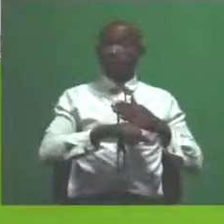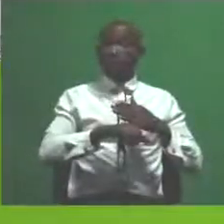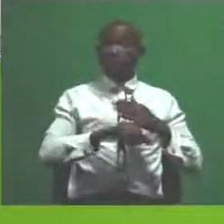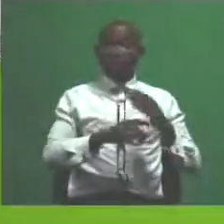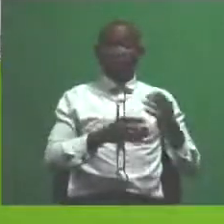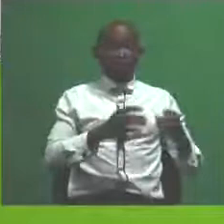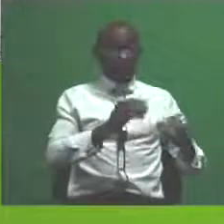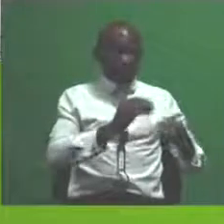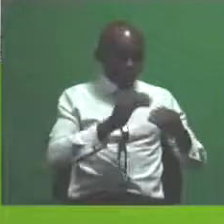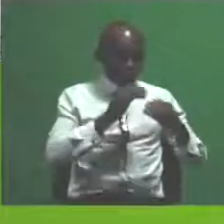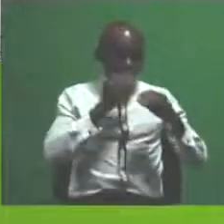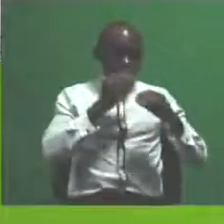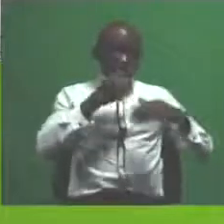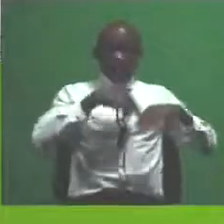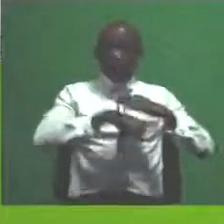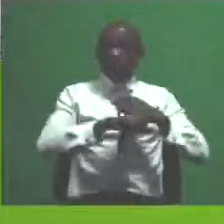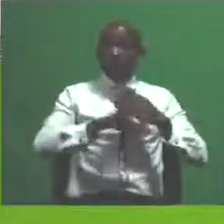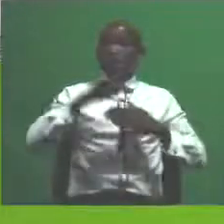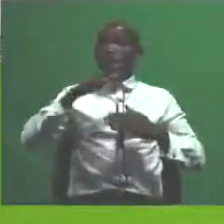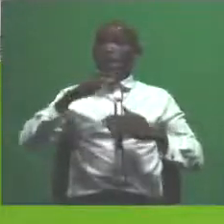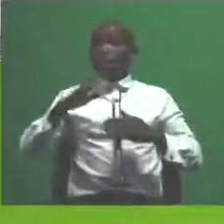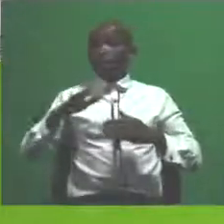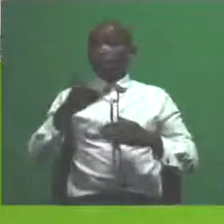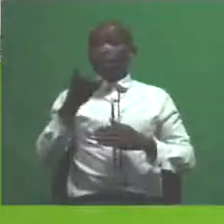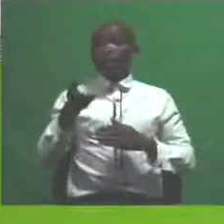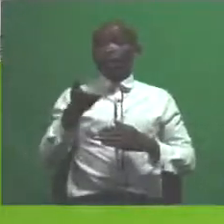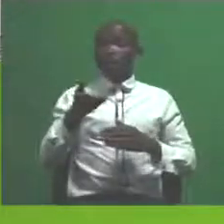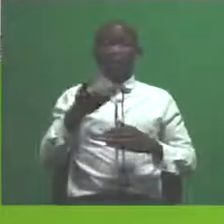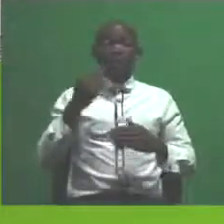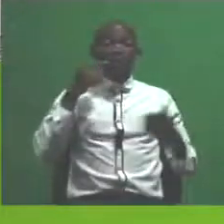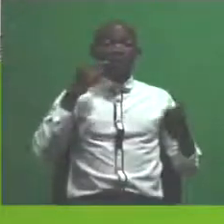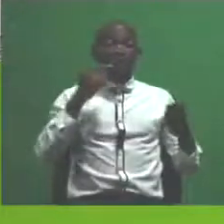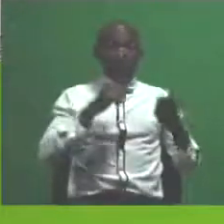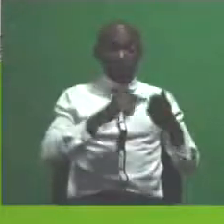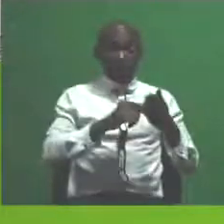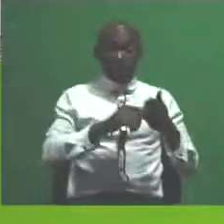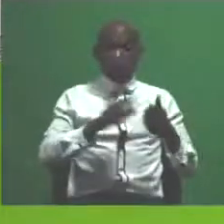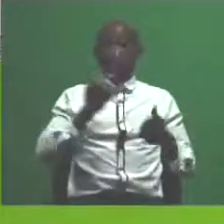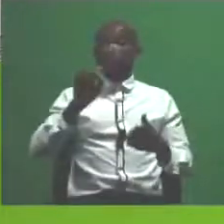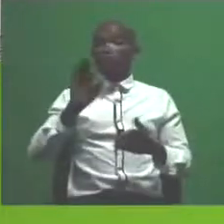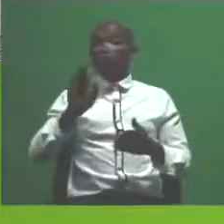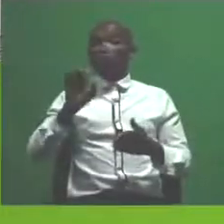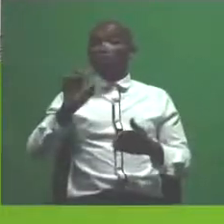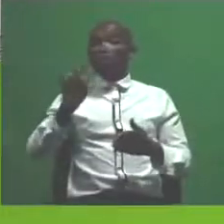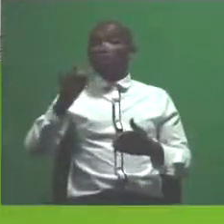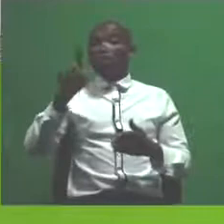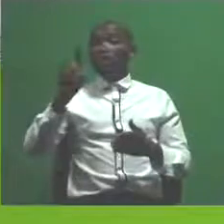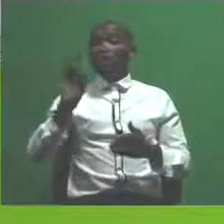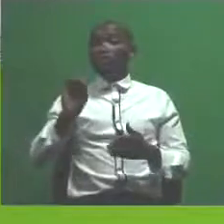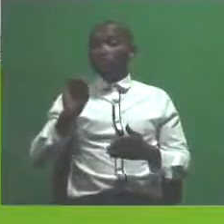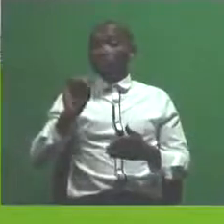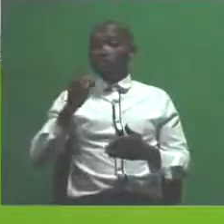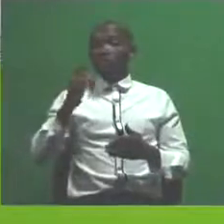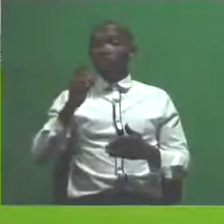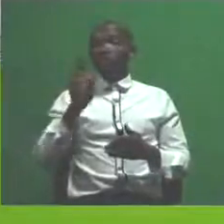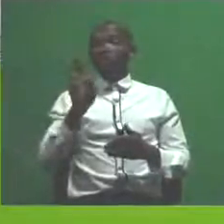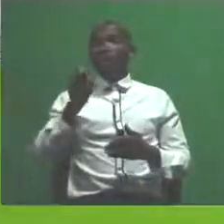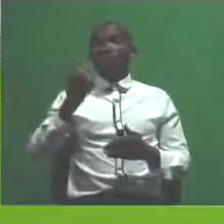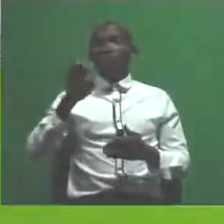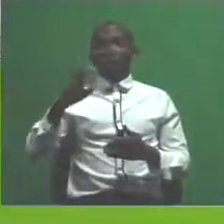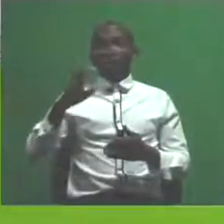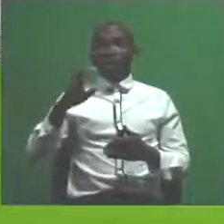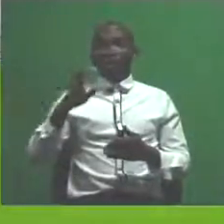ammonium chloride in water is an example of endothermic reaction.